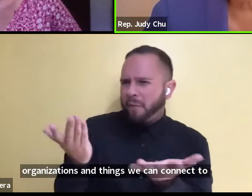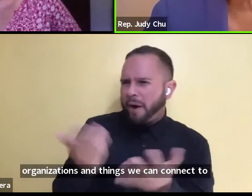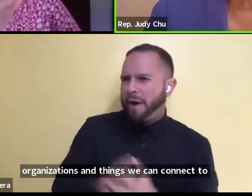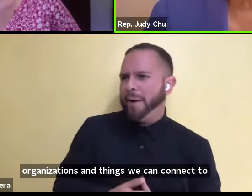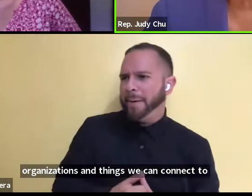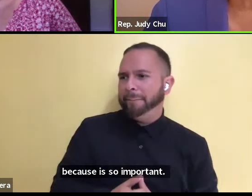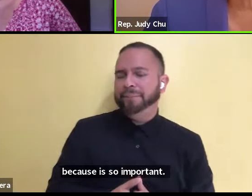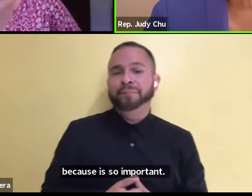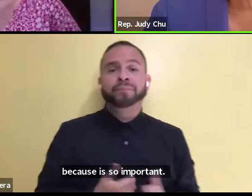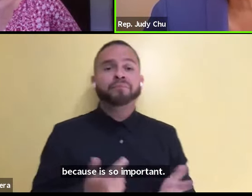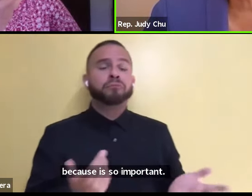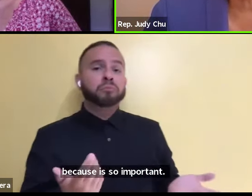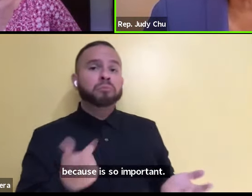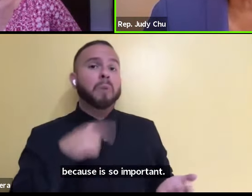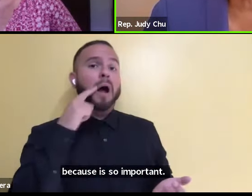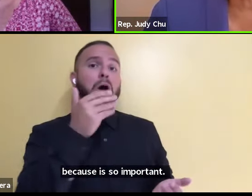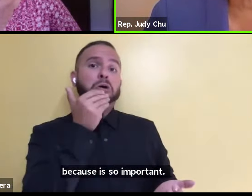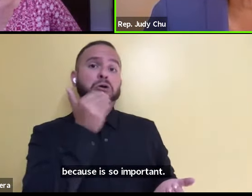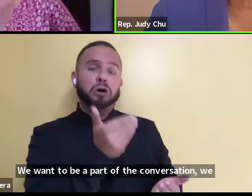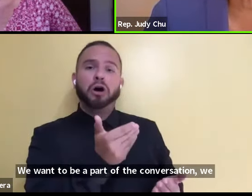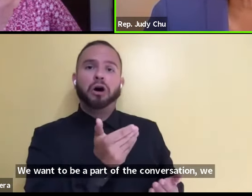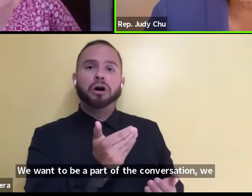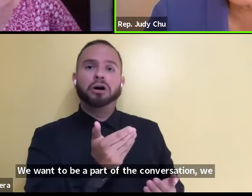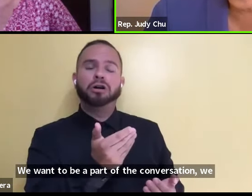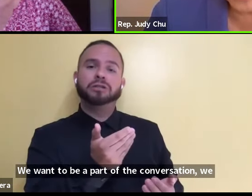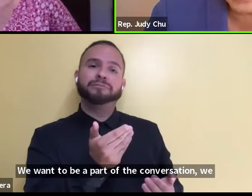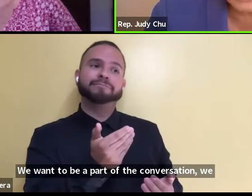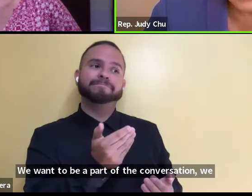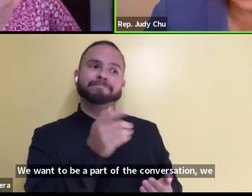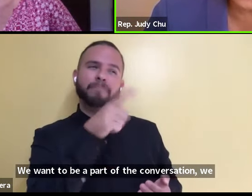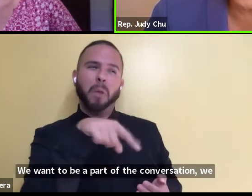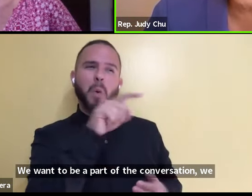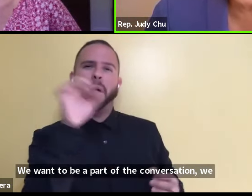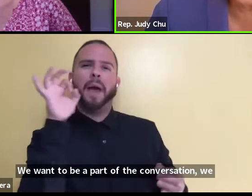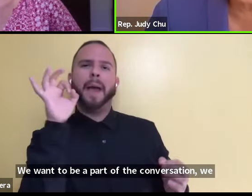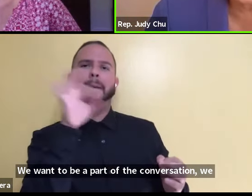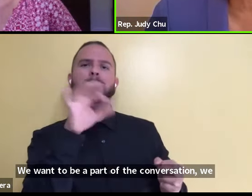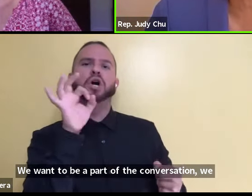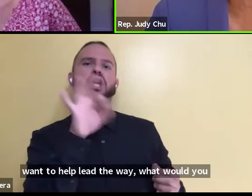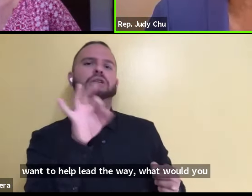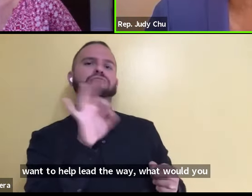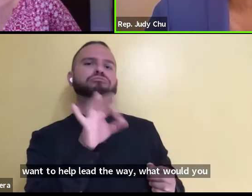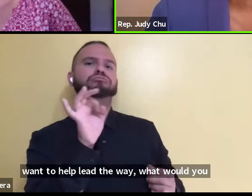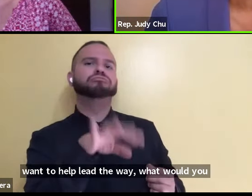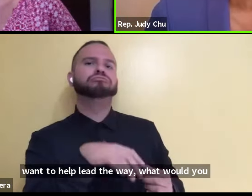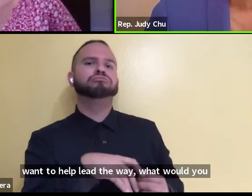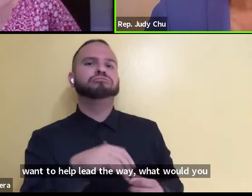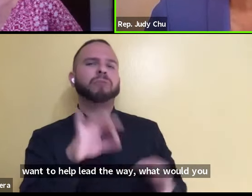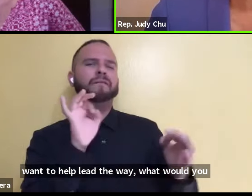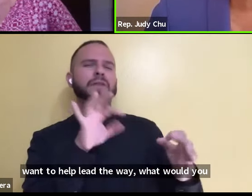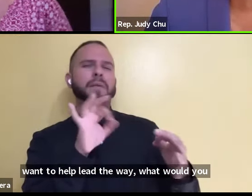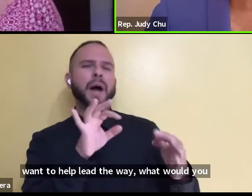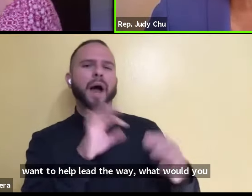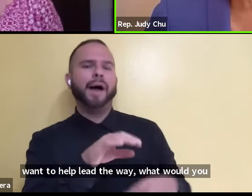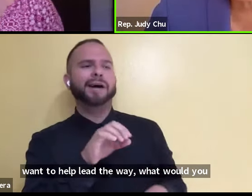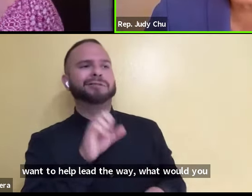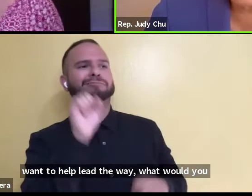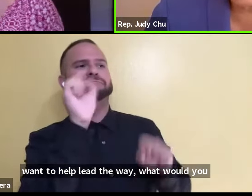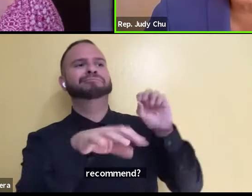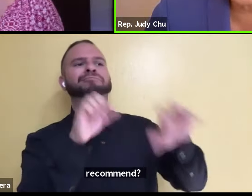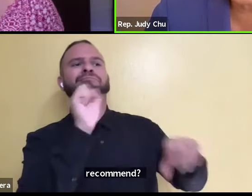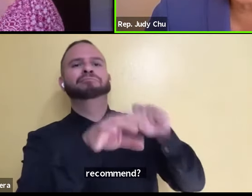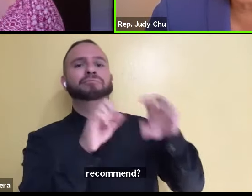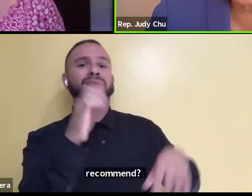to have input into the national organizations so that the members